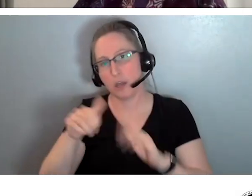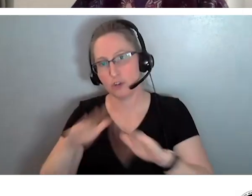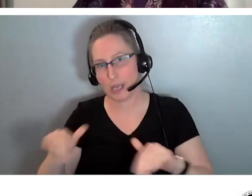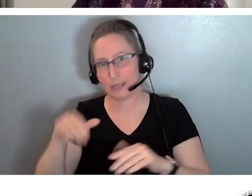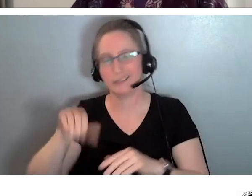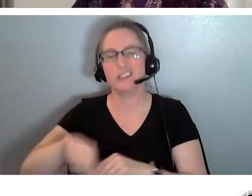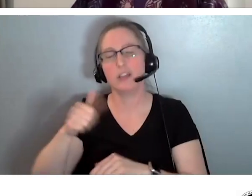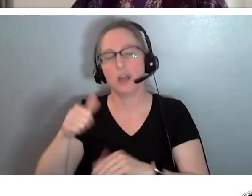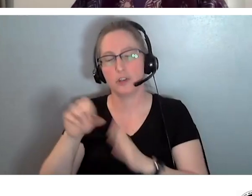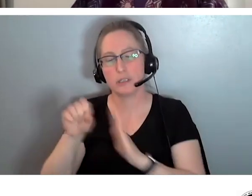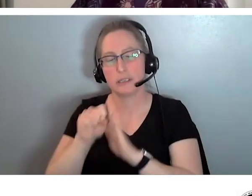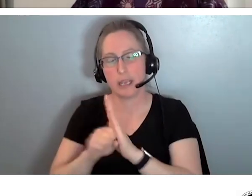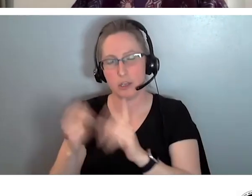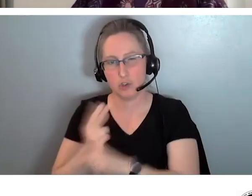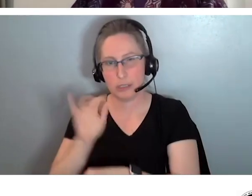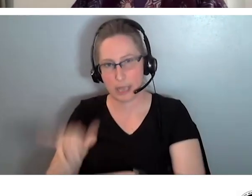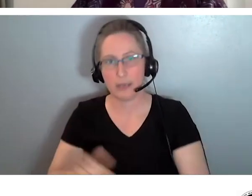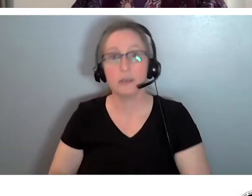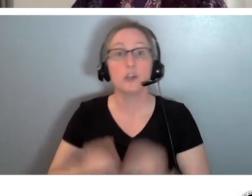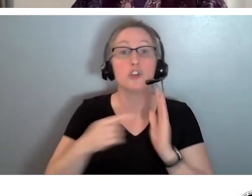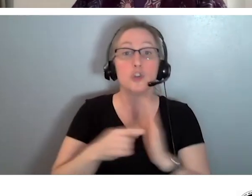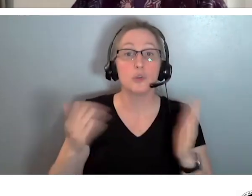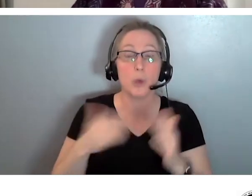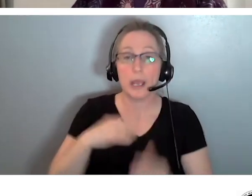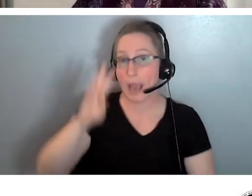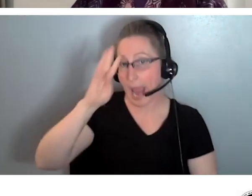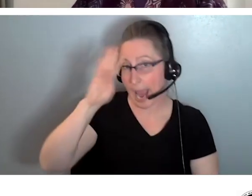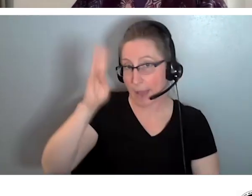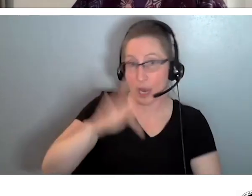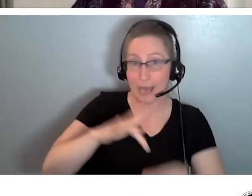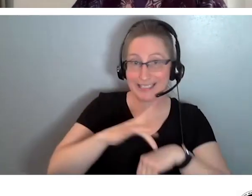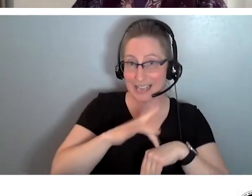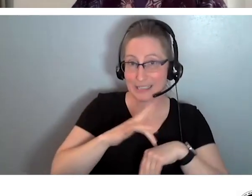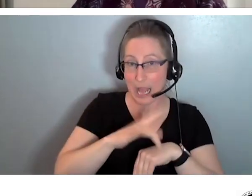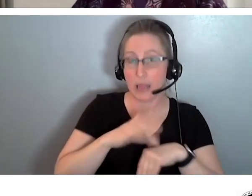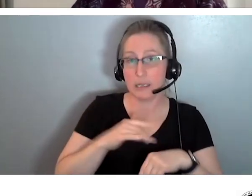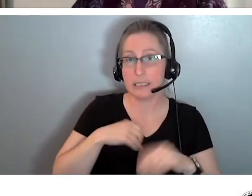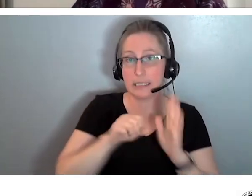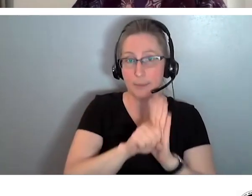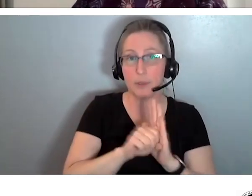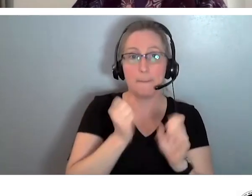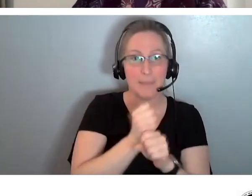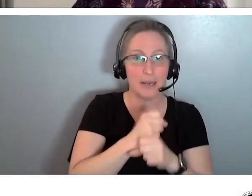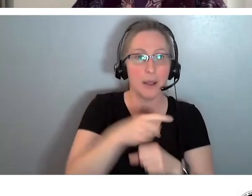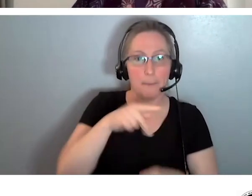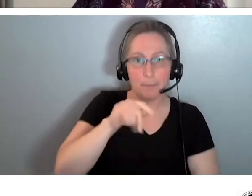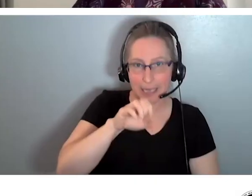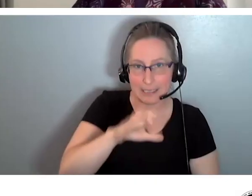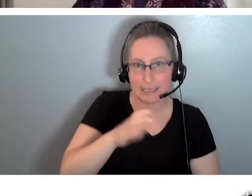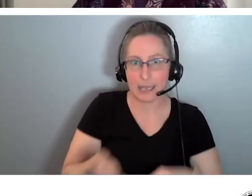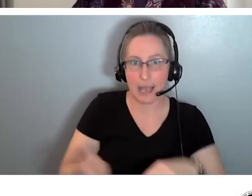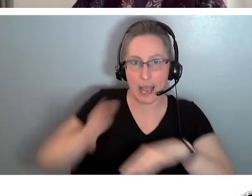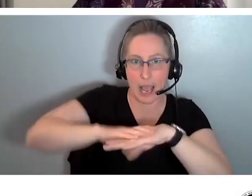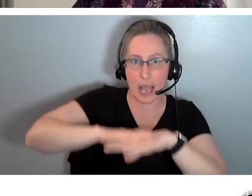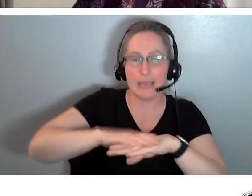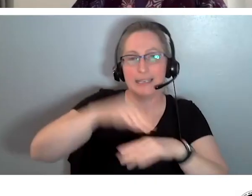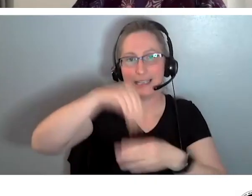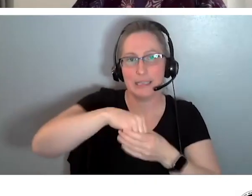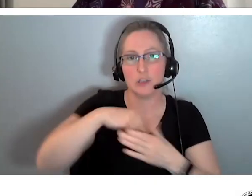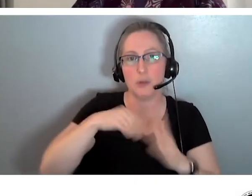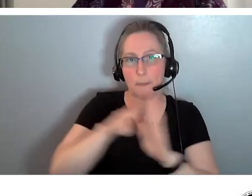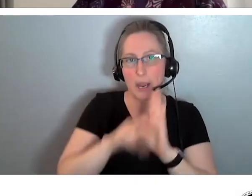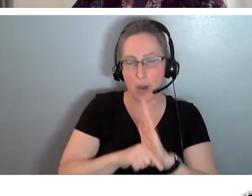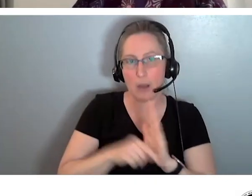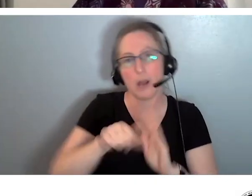state. So it shows abstract tactile symbols that are made of plastic and mounted on or into the